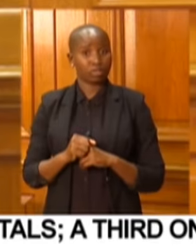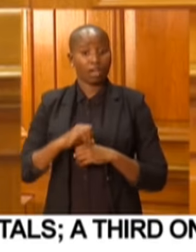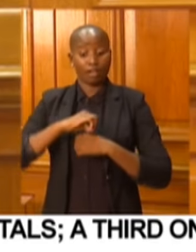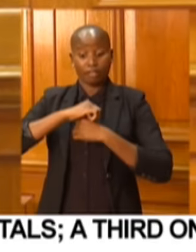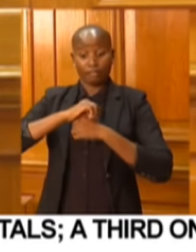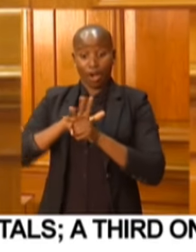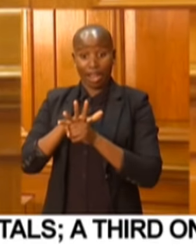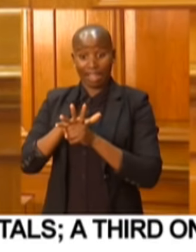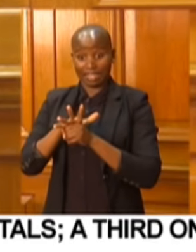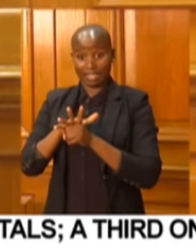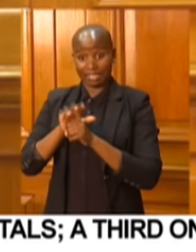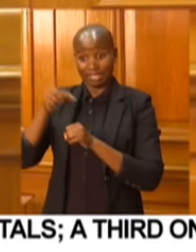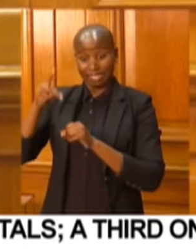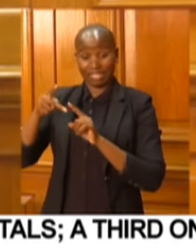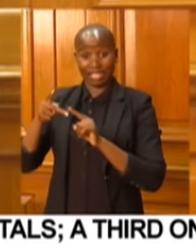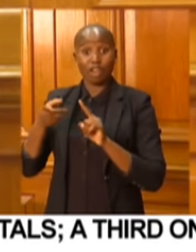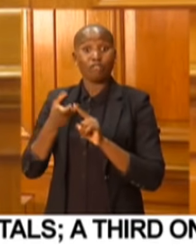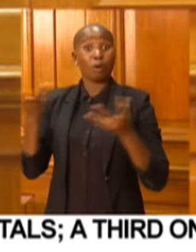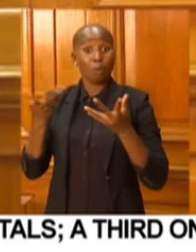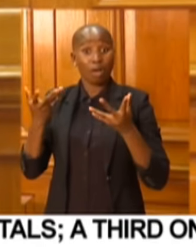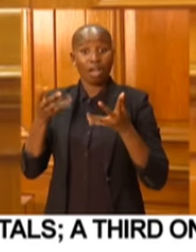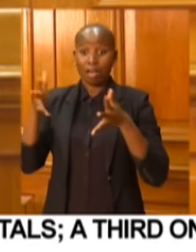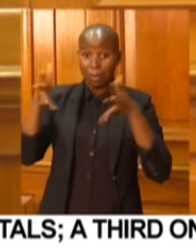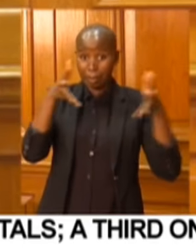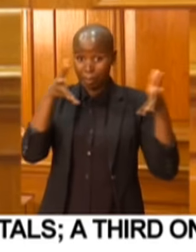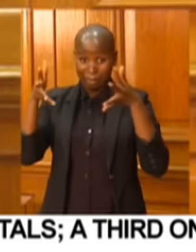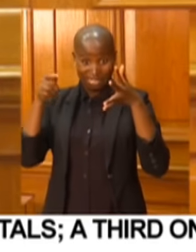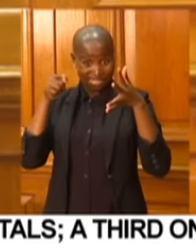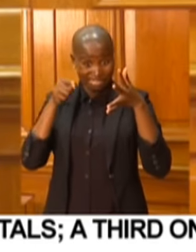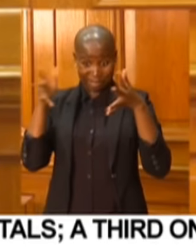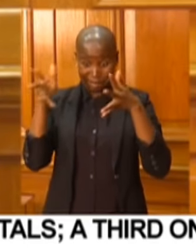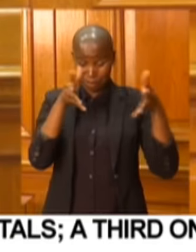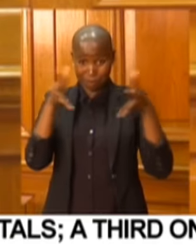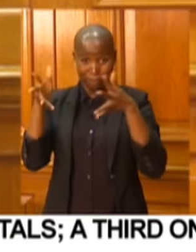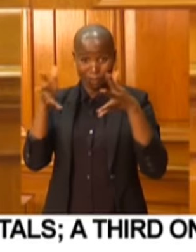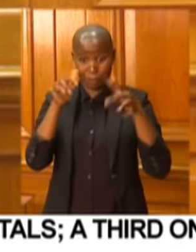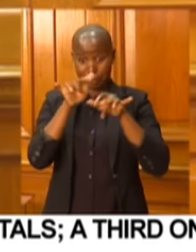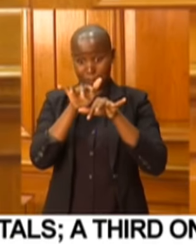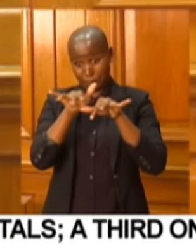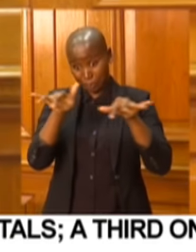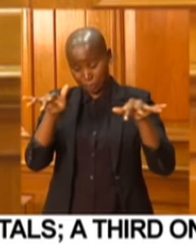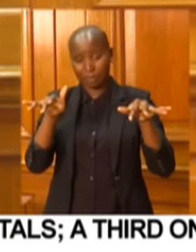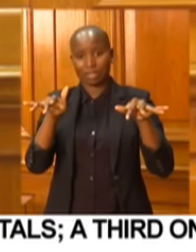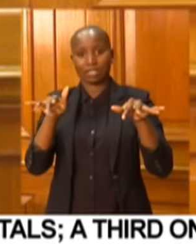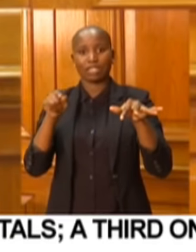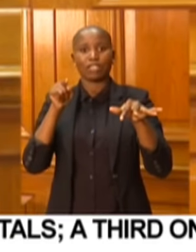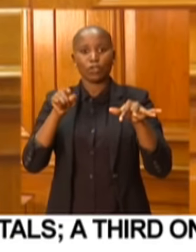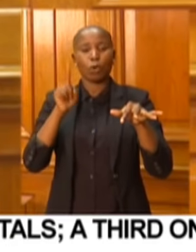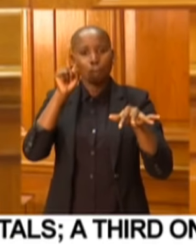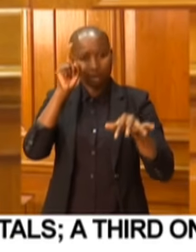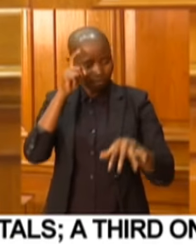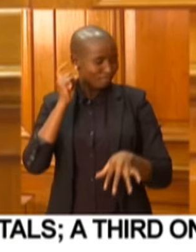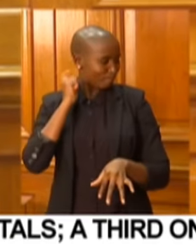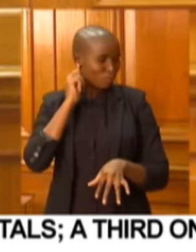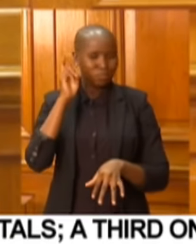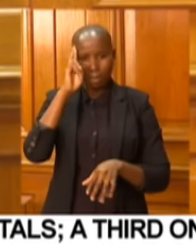air. We must therefore avoid what has been described as the 3